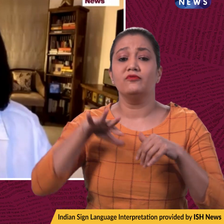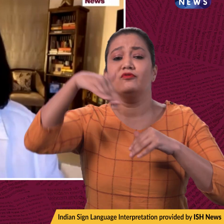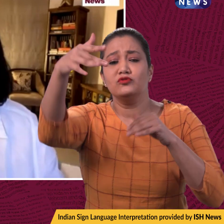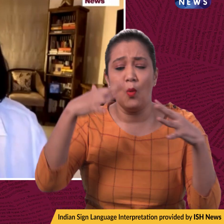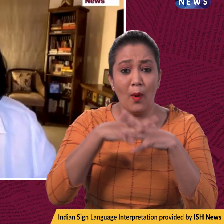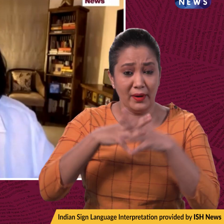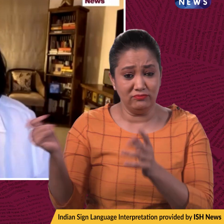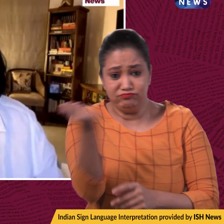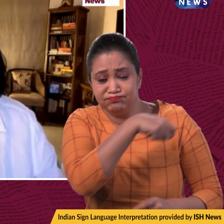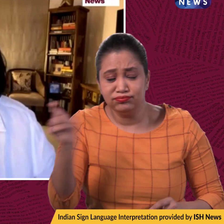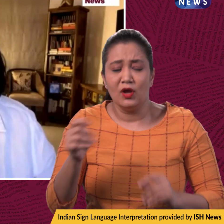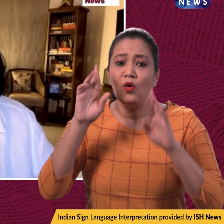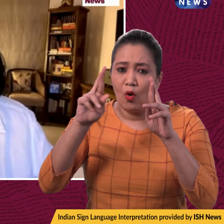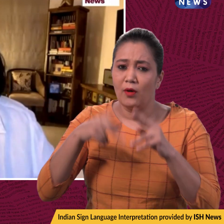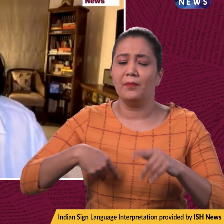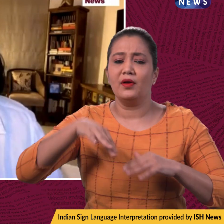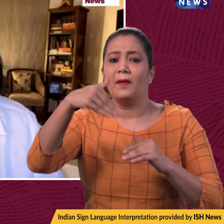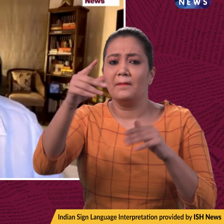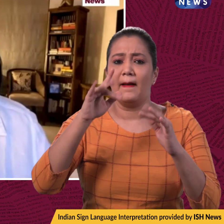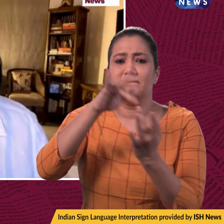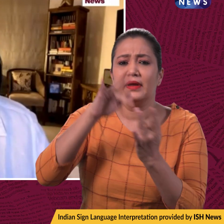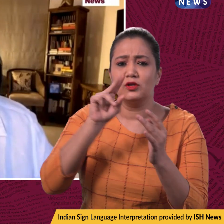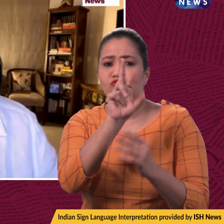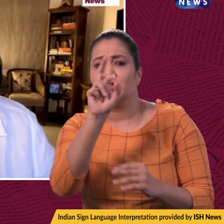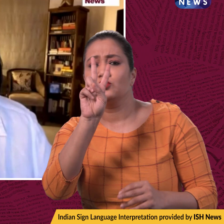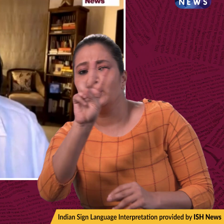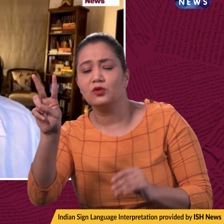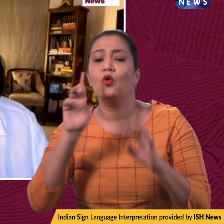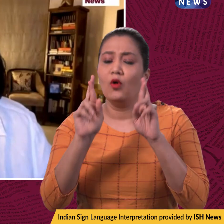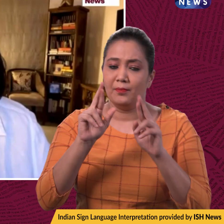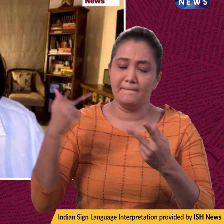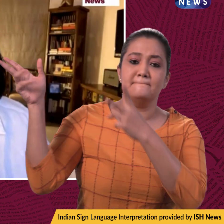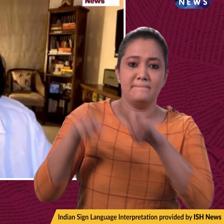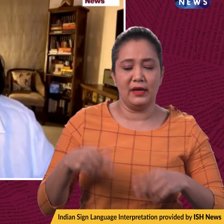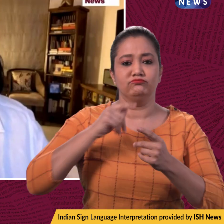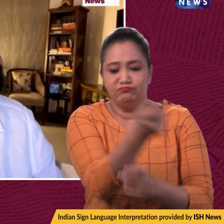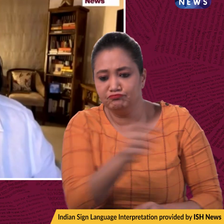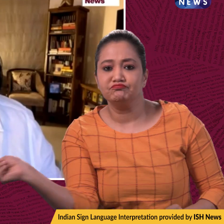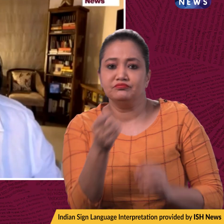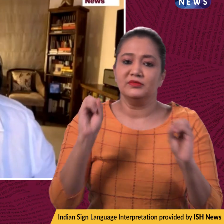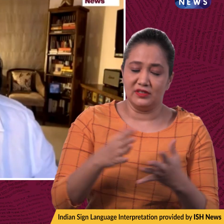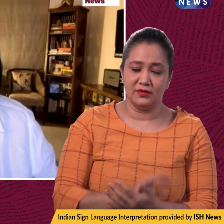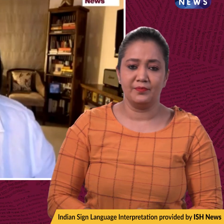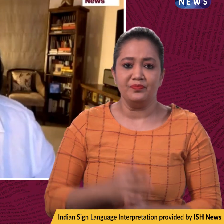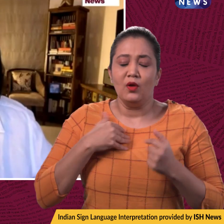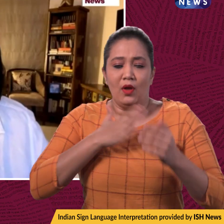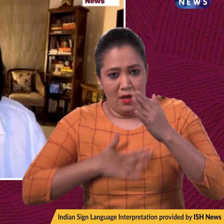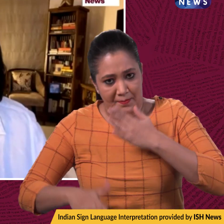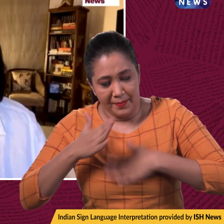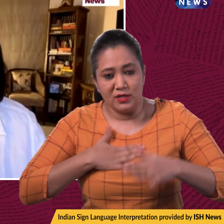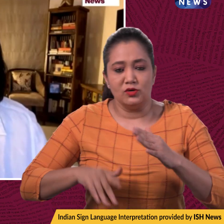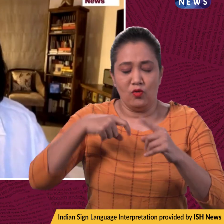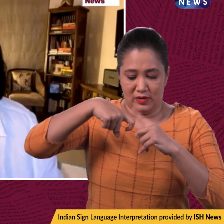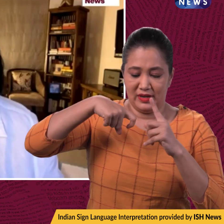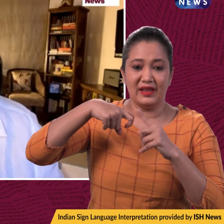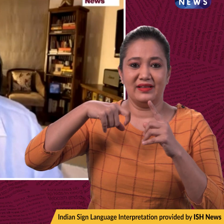at Wimbledon, and he's eyeing a return to the competition in mid-2022. He went on to say that I need to be very patient